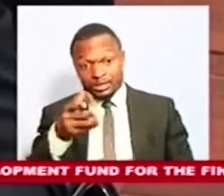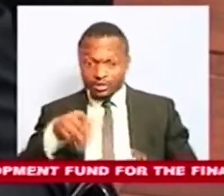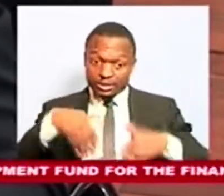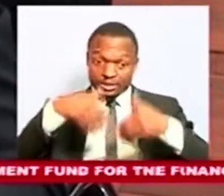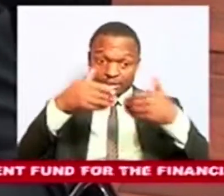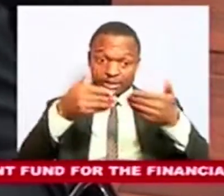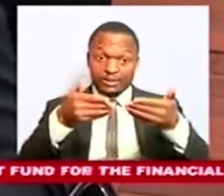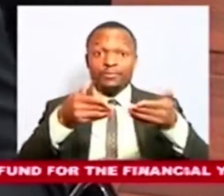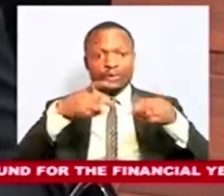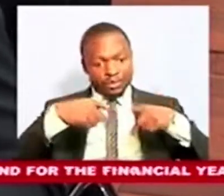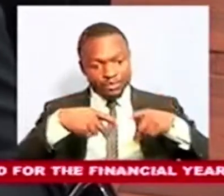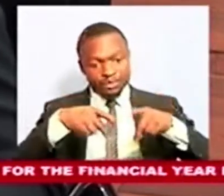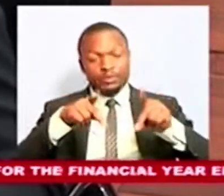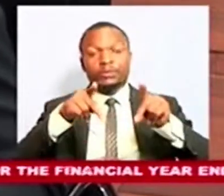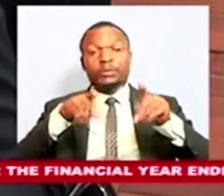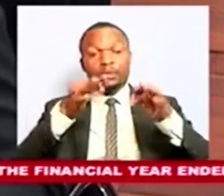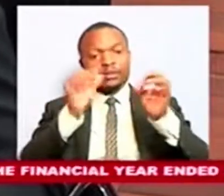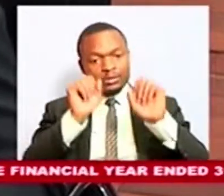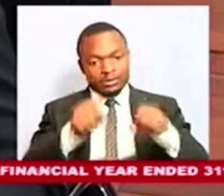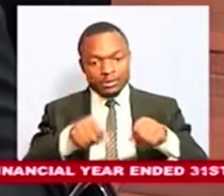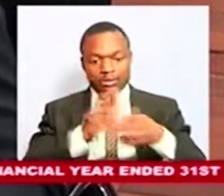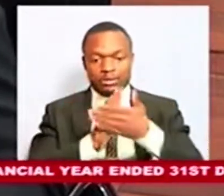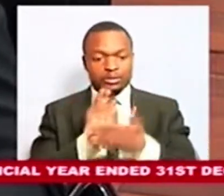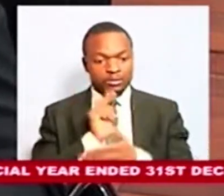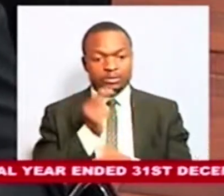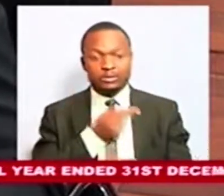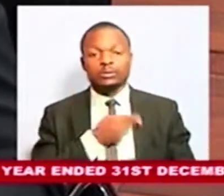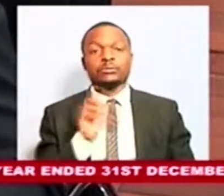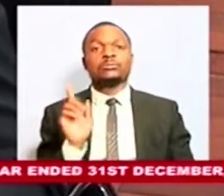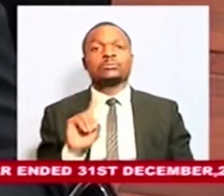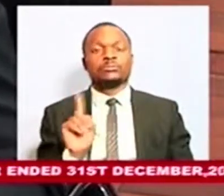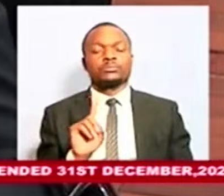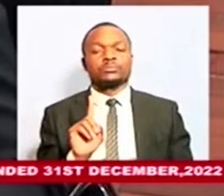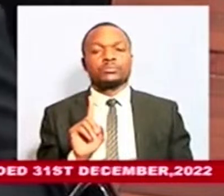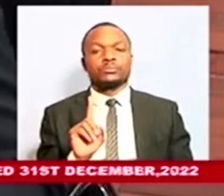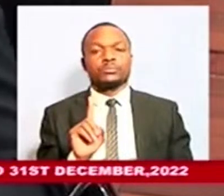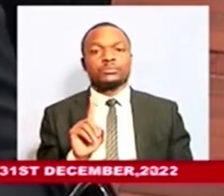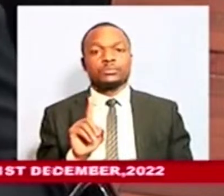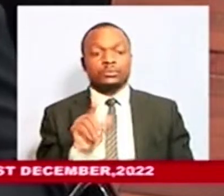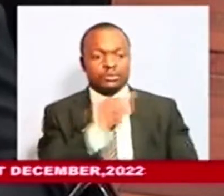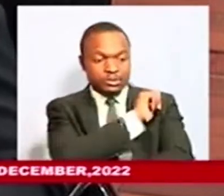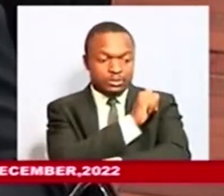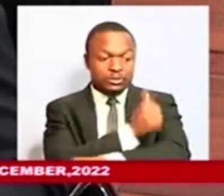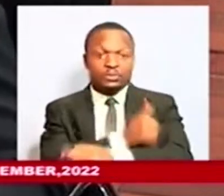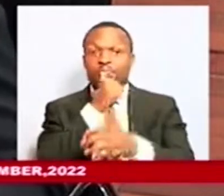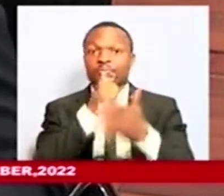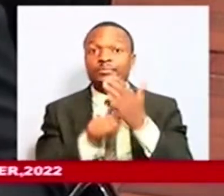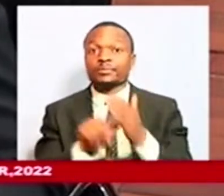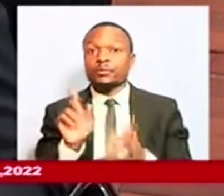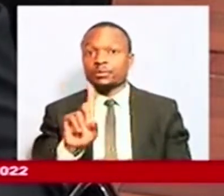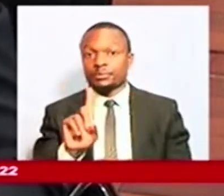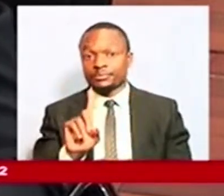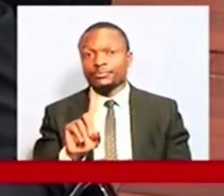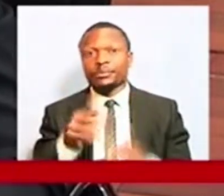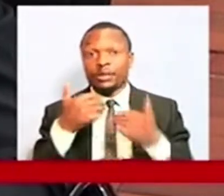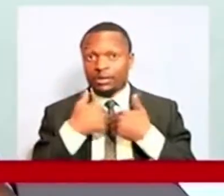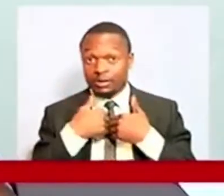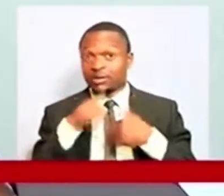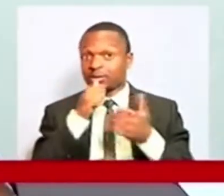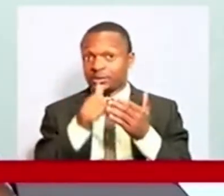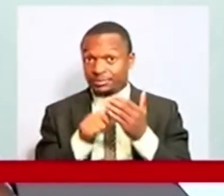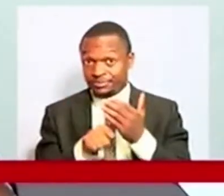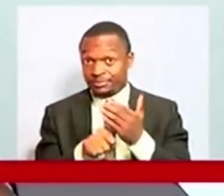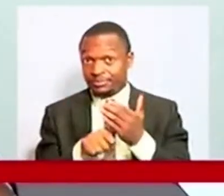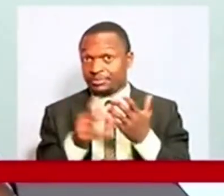authorized. If maybe they can lead us to where that authorized letter is. Do you have that letter to